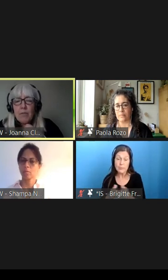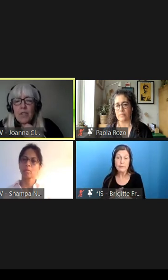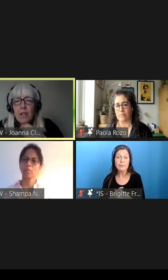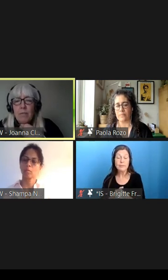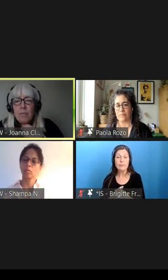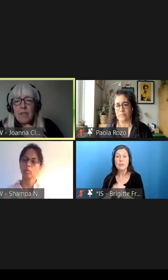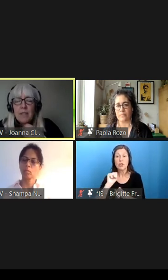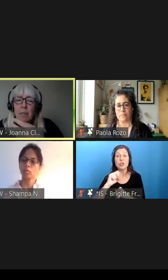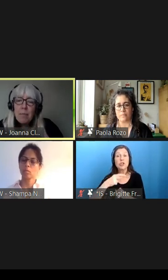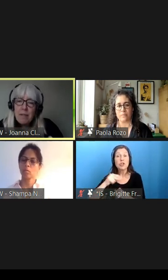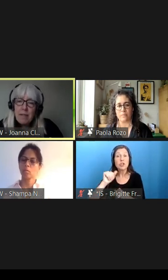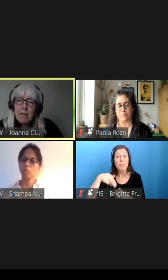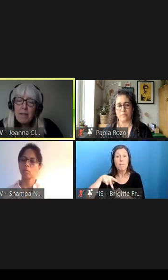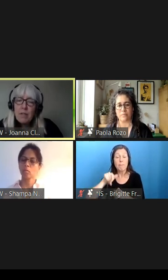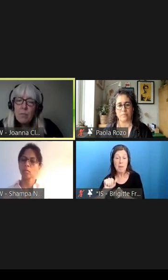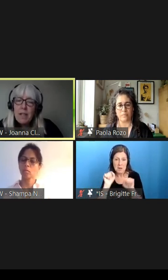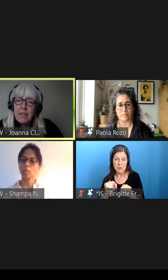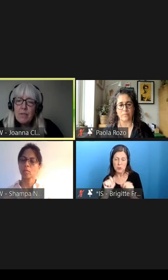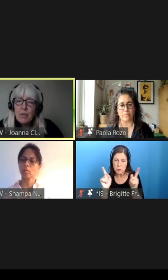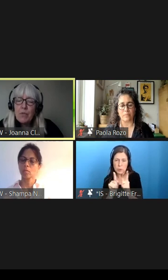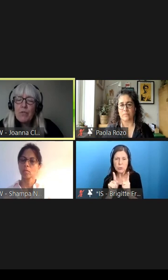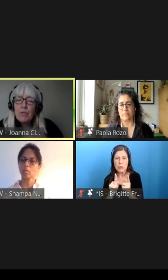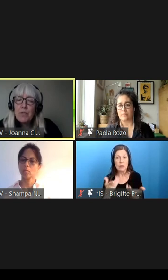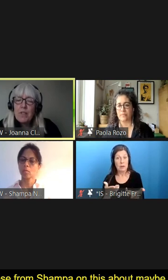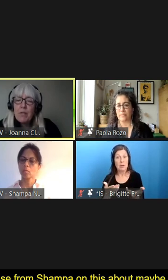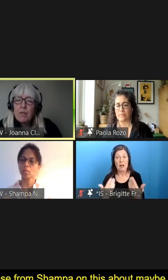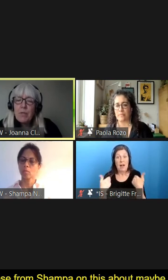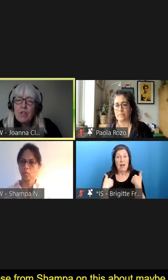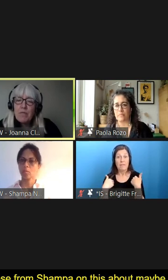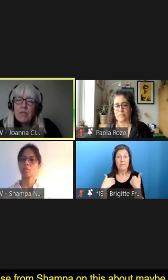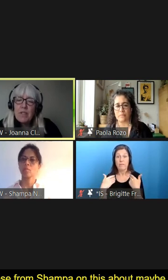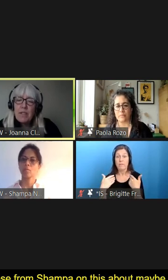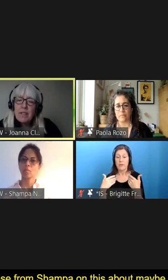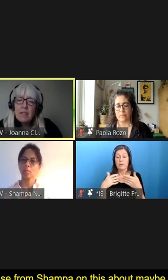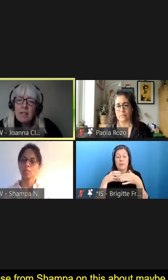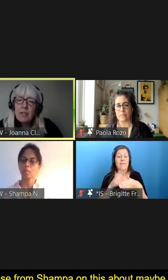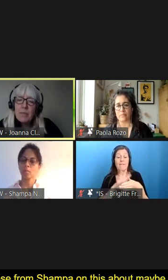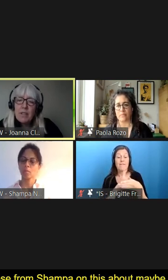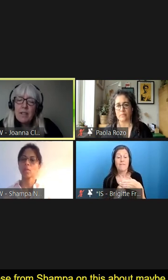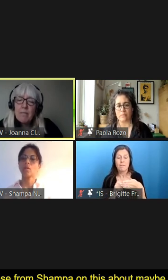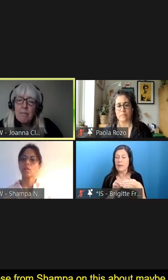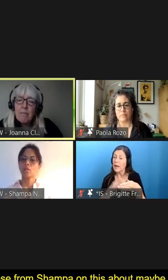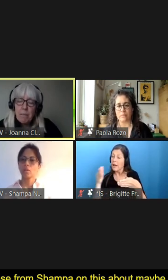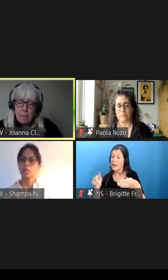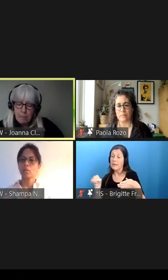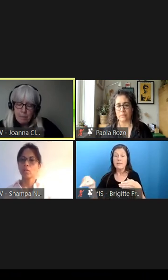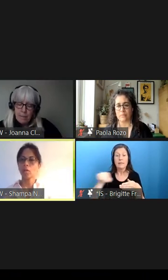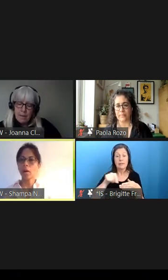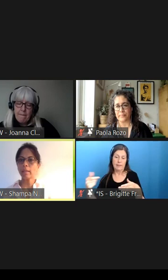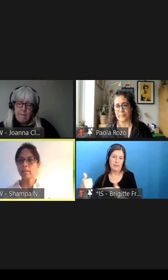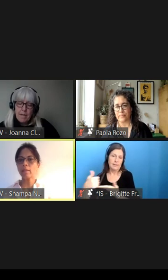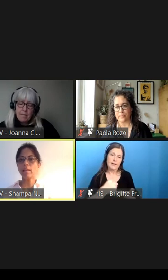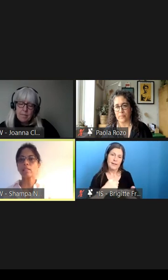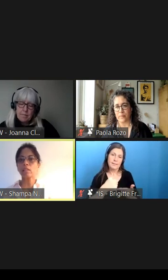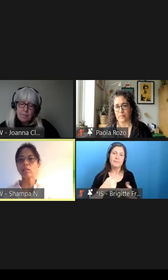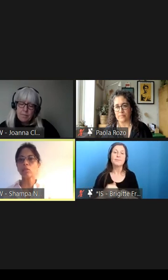about, maybe the wider resource groups and so on, which have really helped. Yeah. So I'd